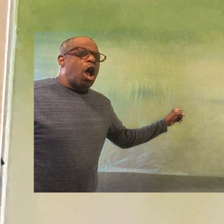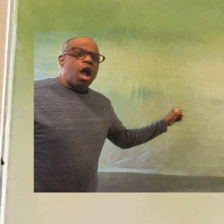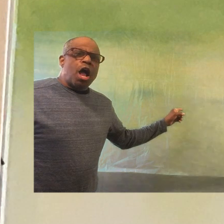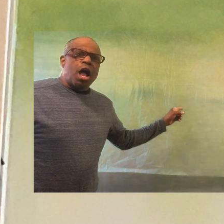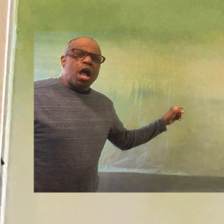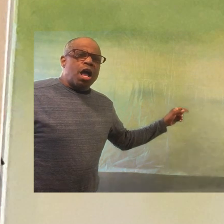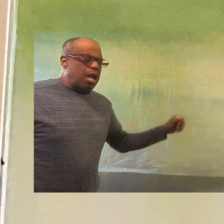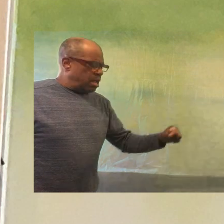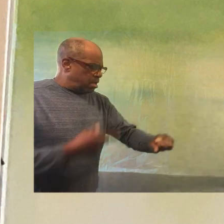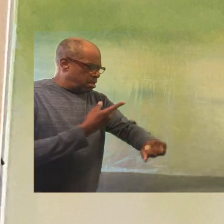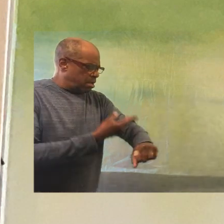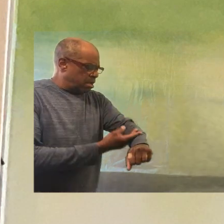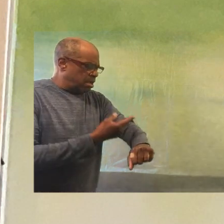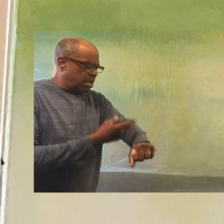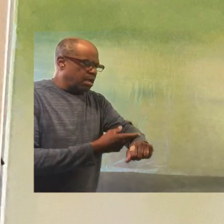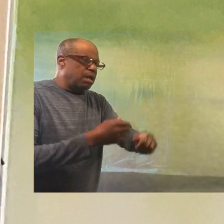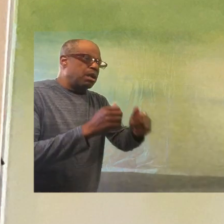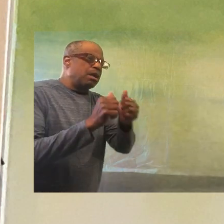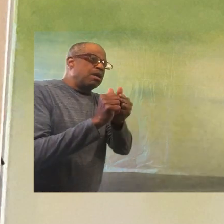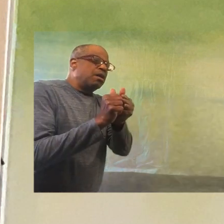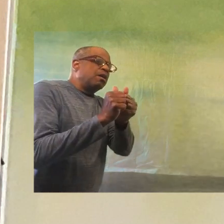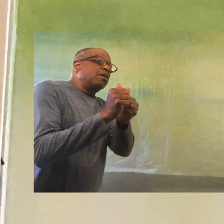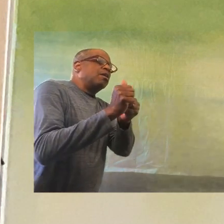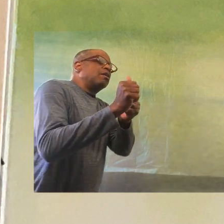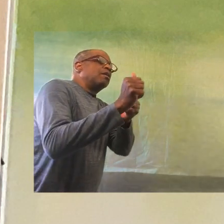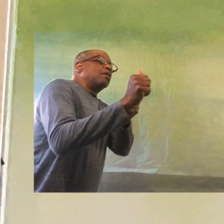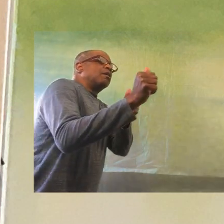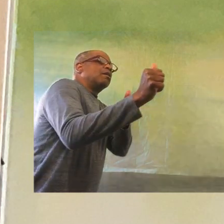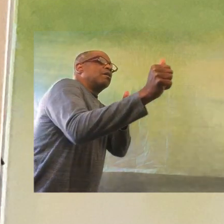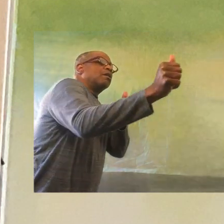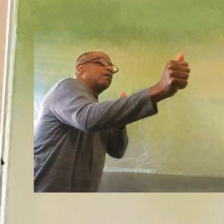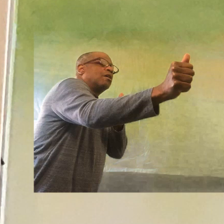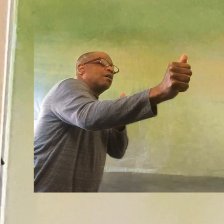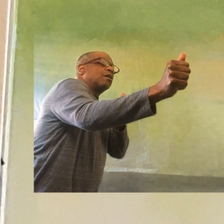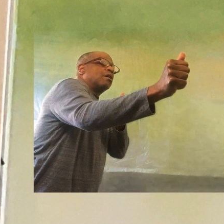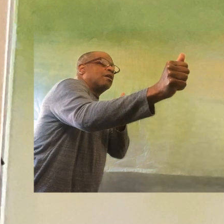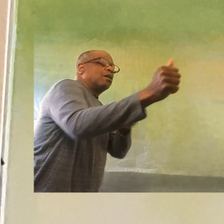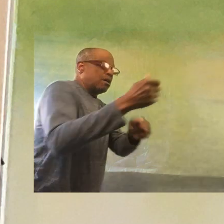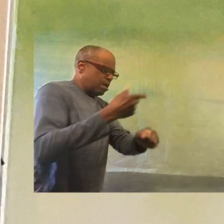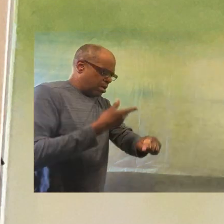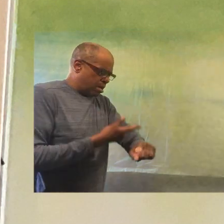And here is the far sheep.